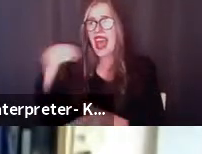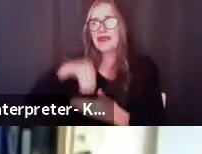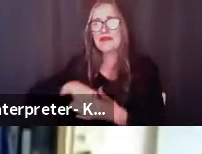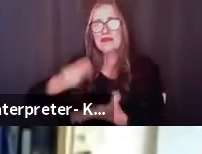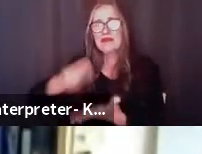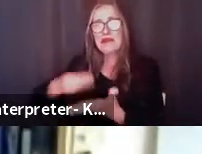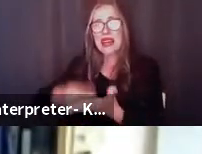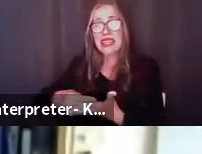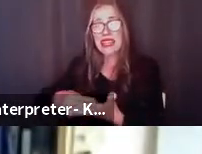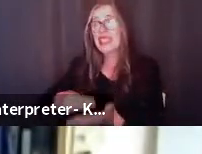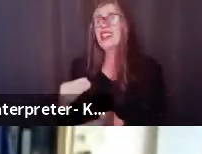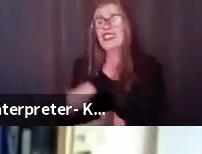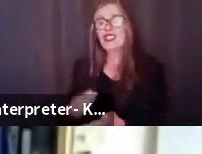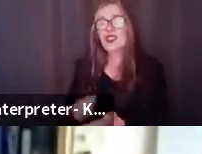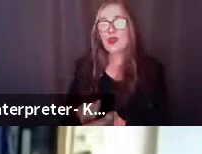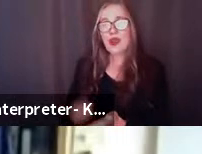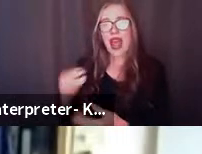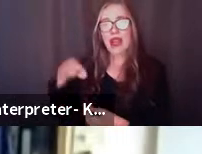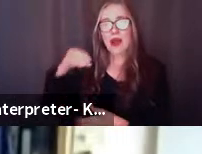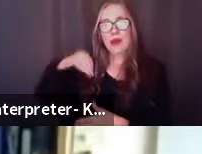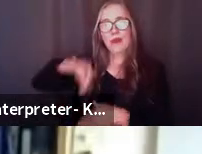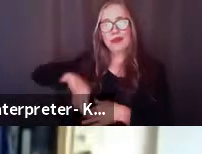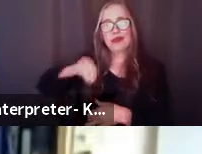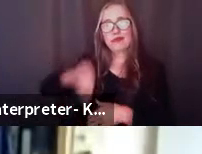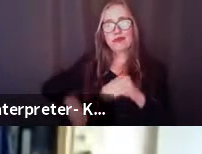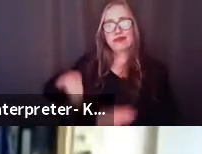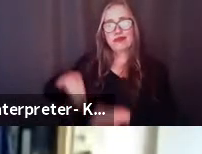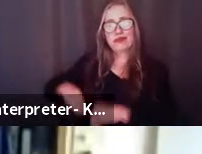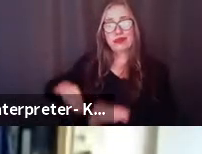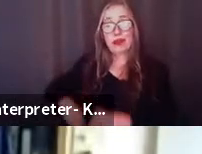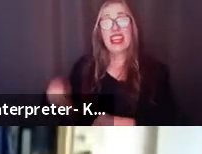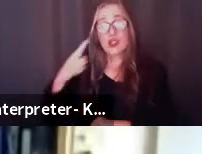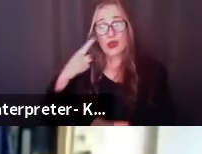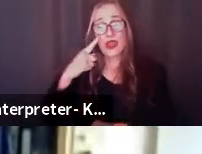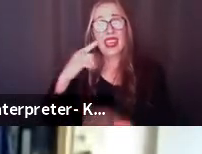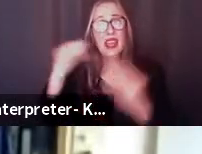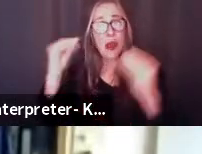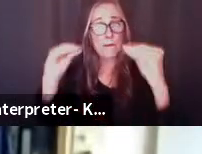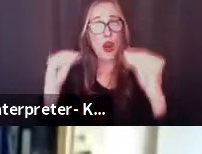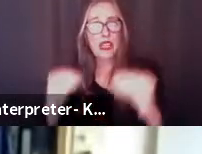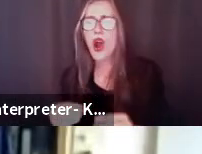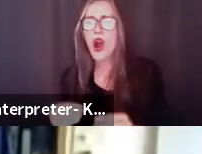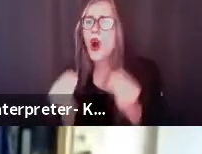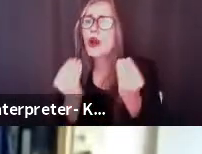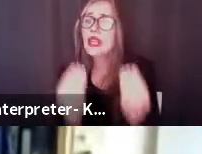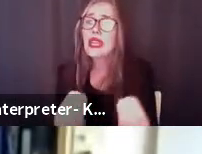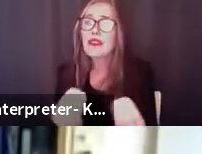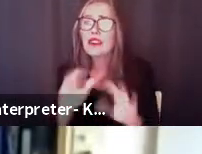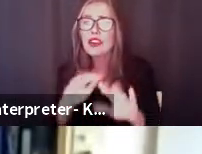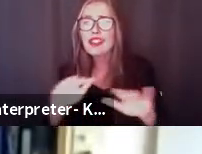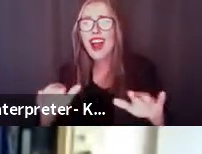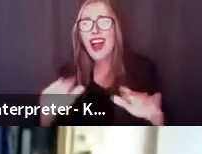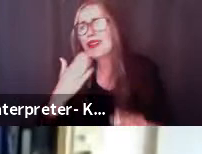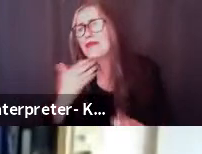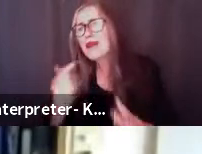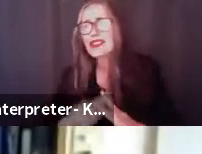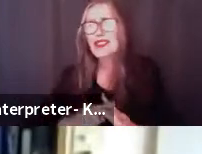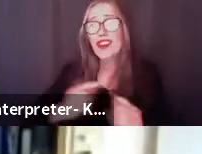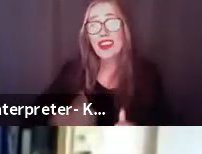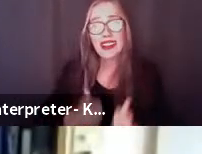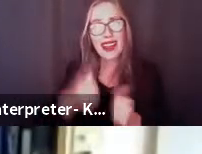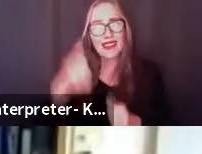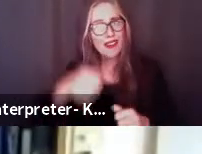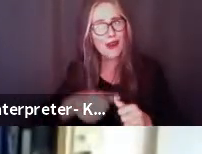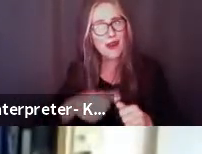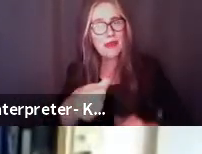too easy to imagine the marketing campaigns don't you want to give your child to be the best start in life but remember you